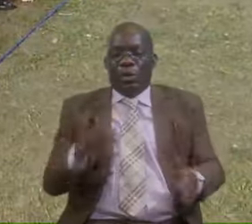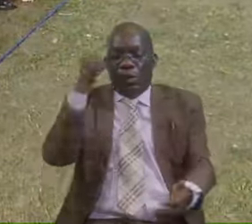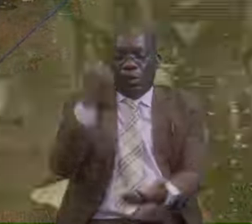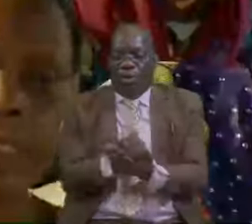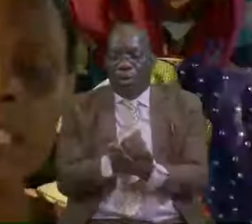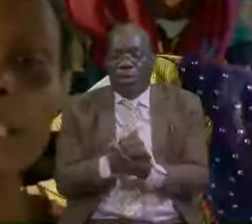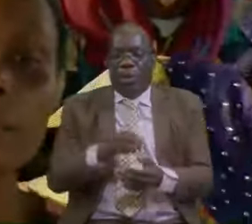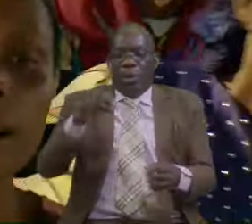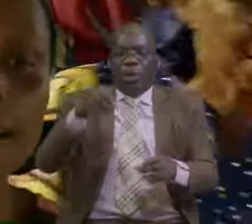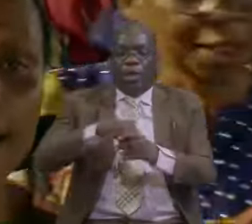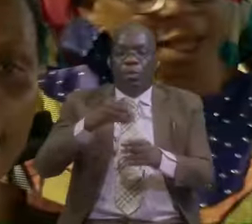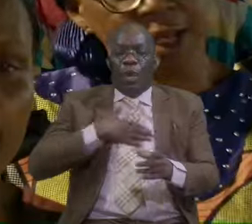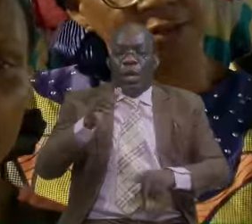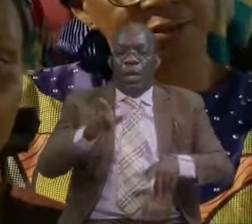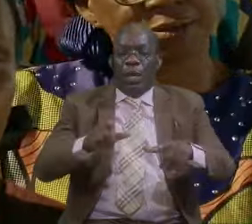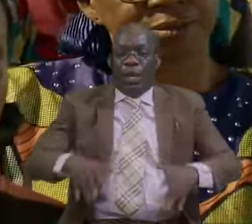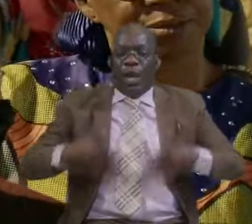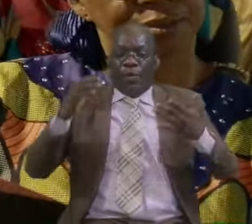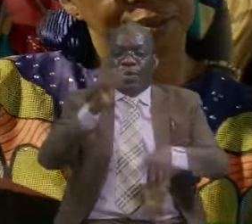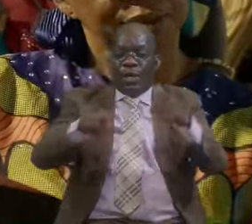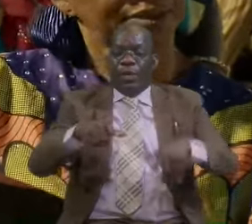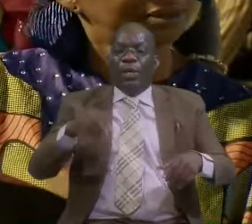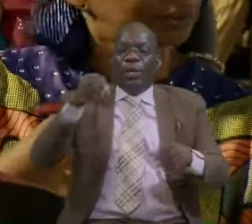in my life. In your